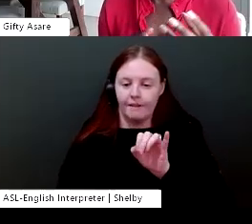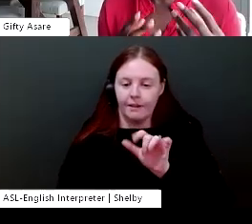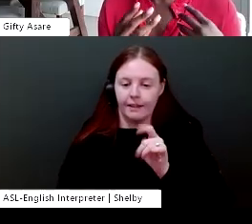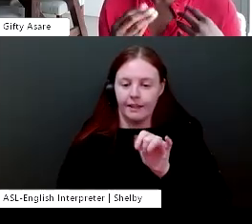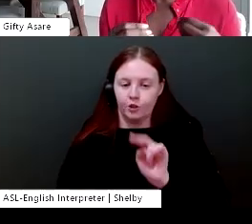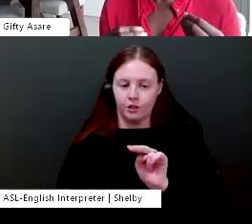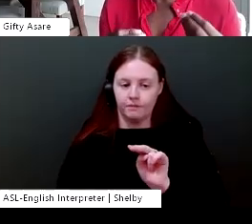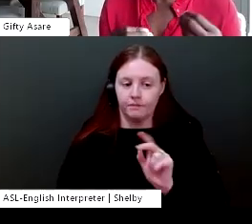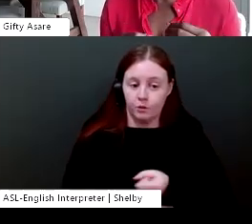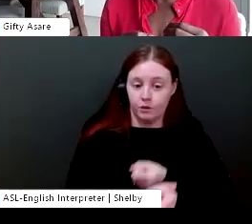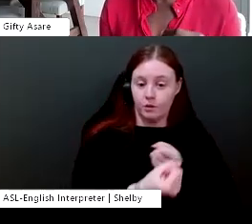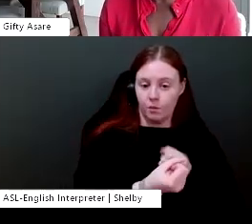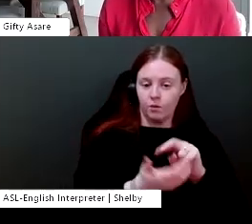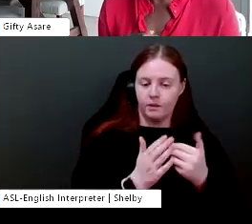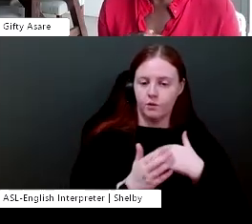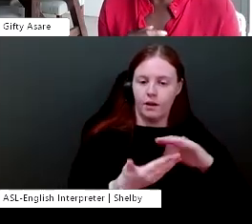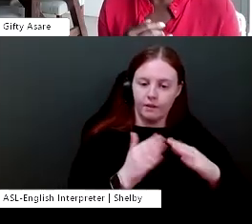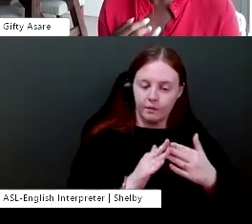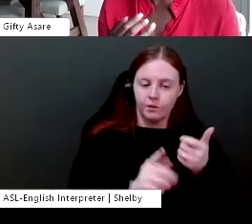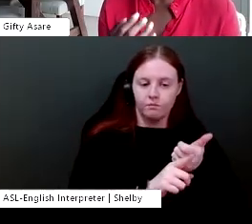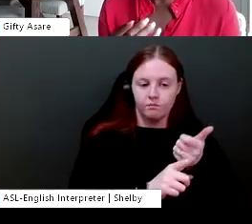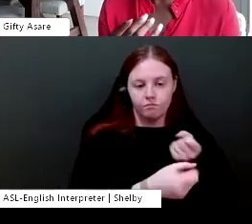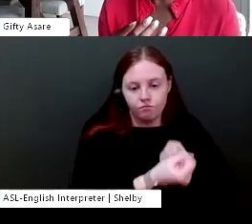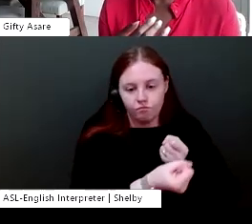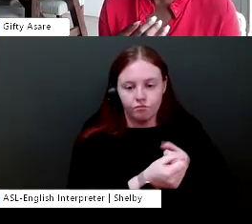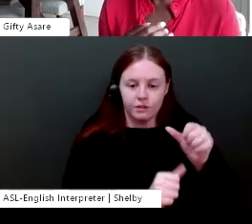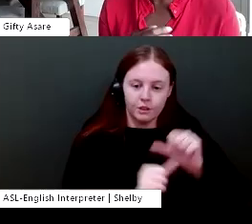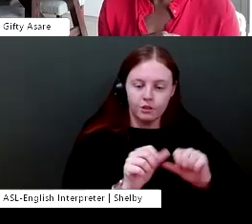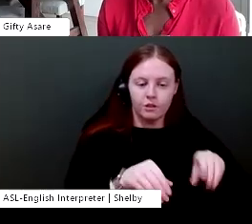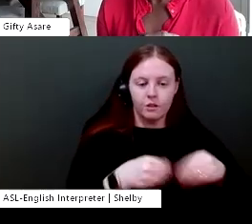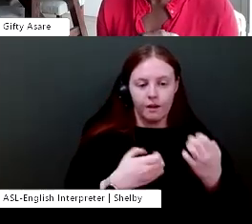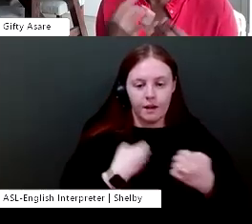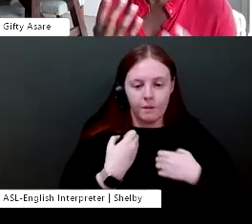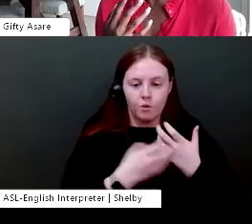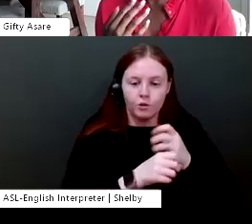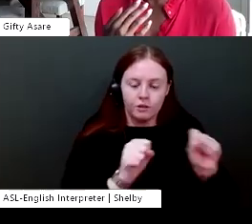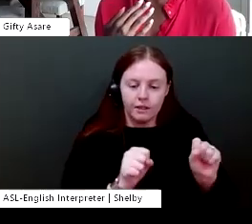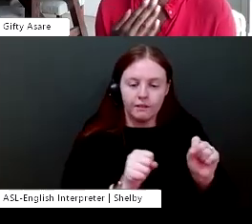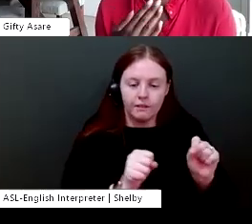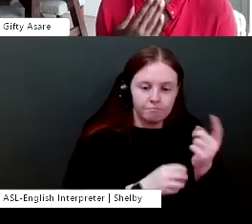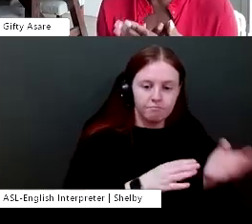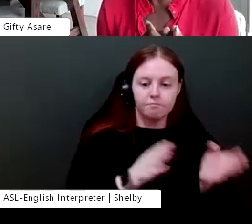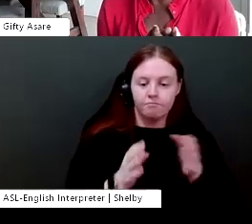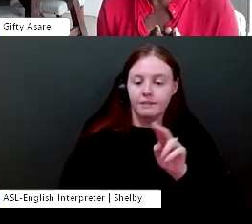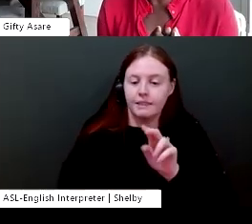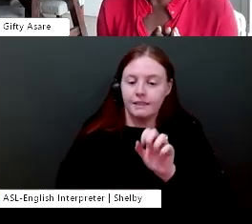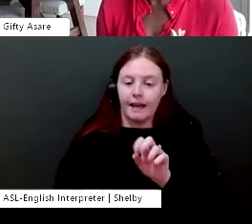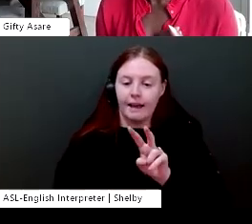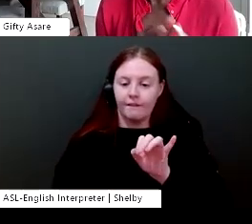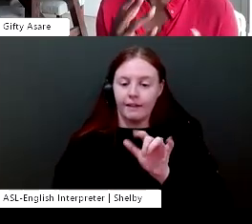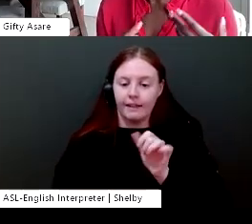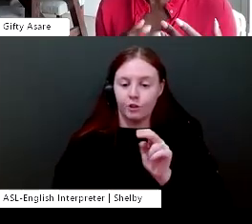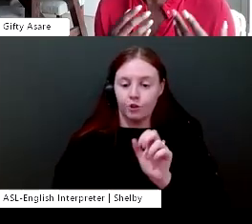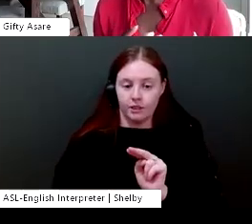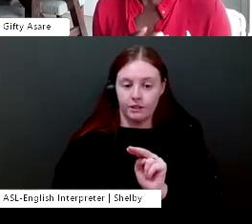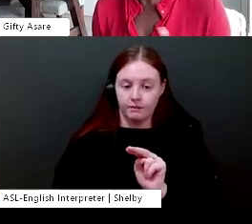to be amongst those who validate their lived experience and provide emotional safety. Peer navigation goes beyond in that